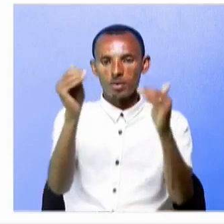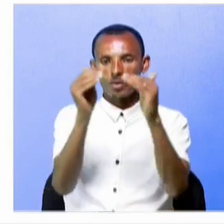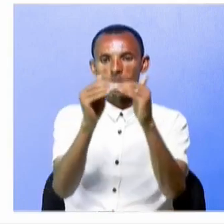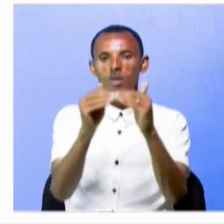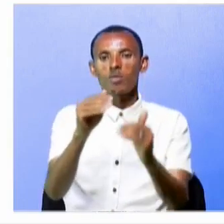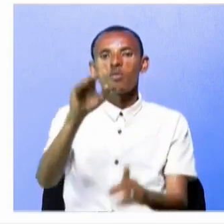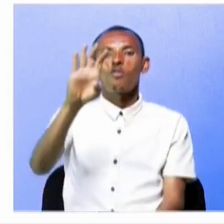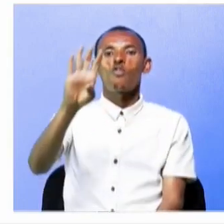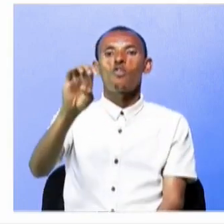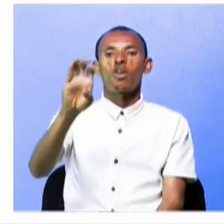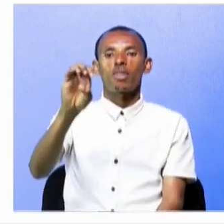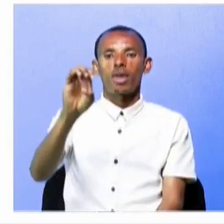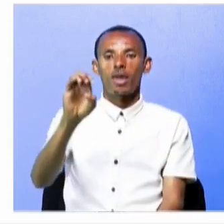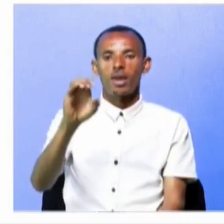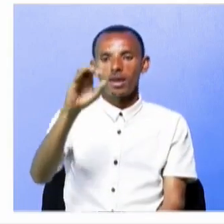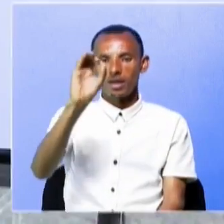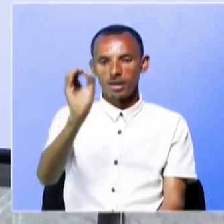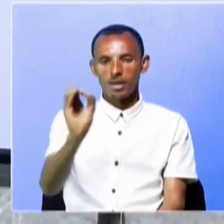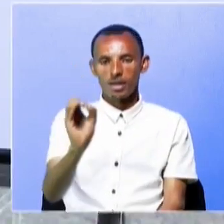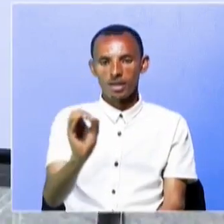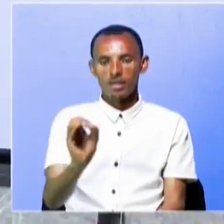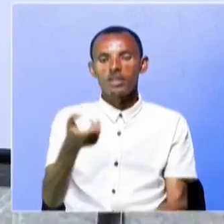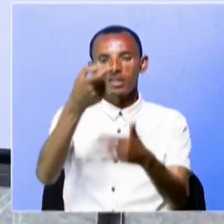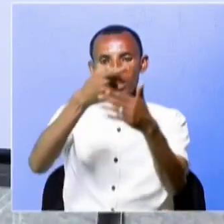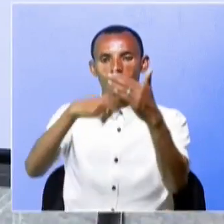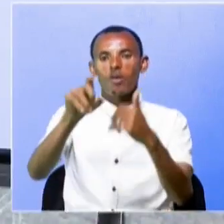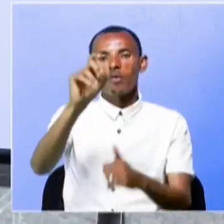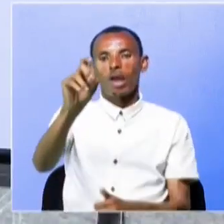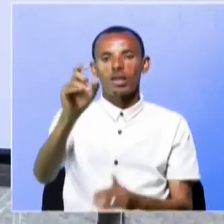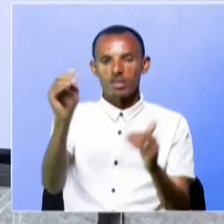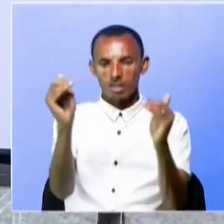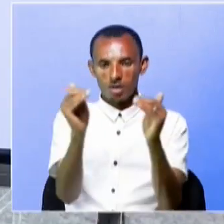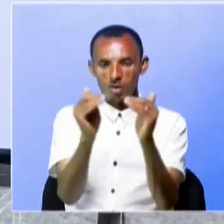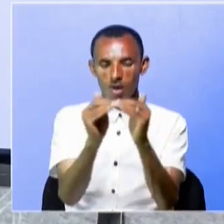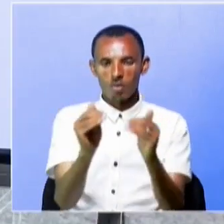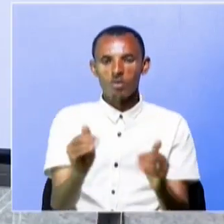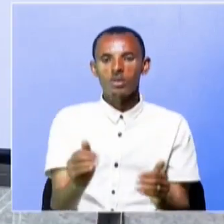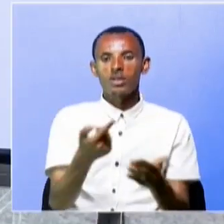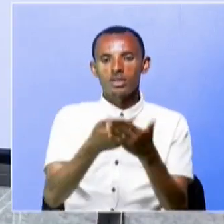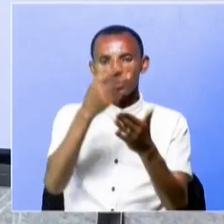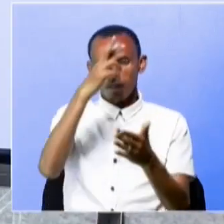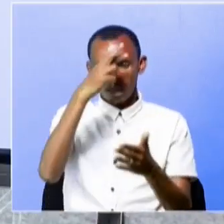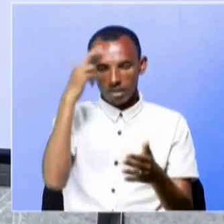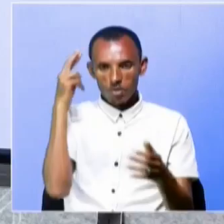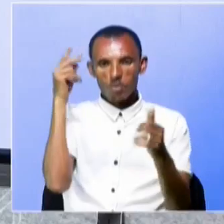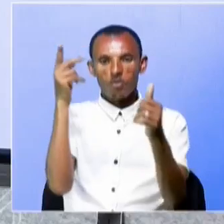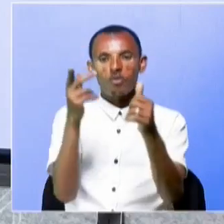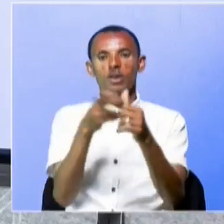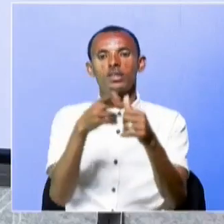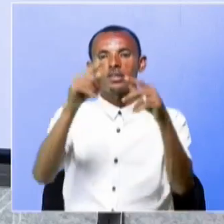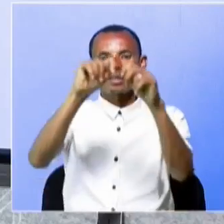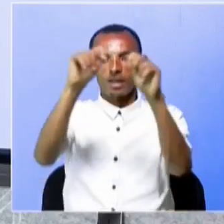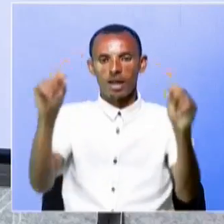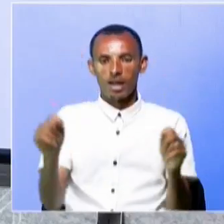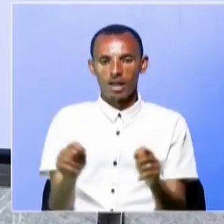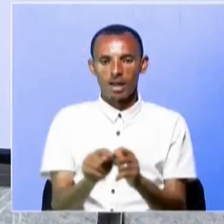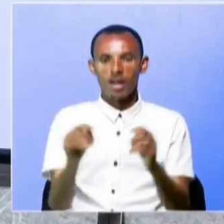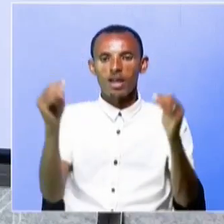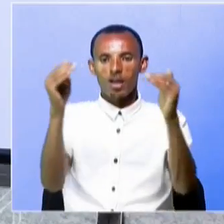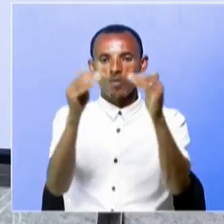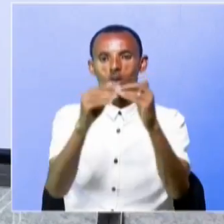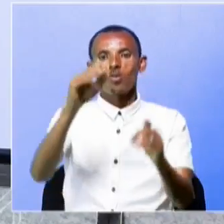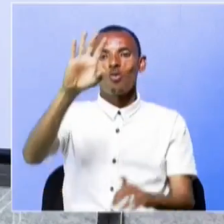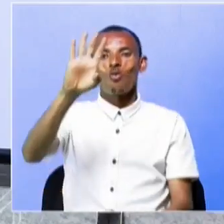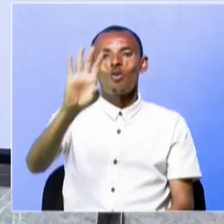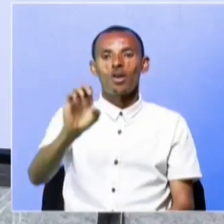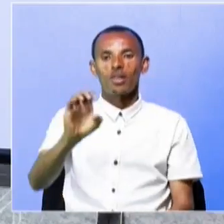40 degree. Okay, the value of x in the case of the first triangle is 40